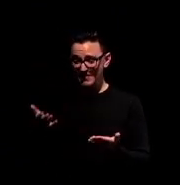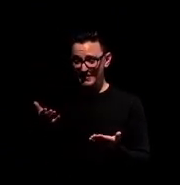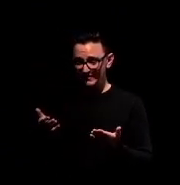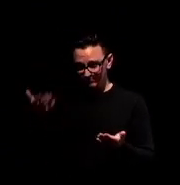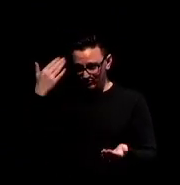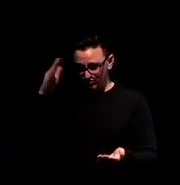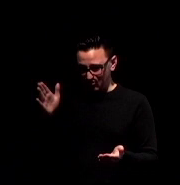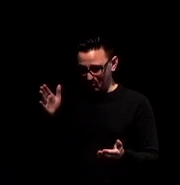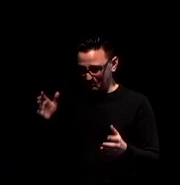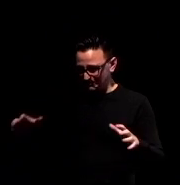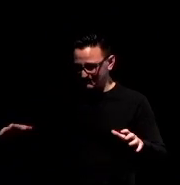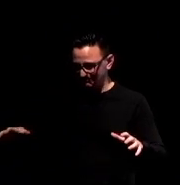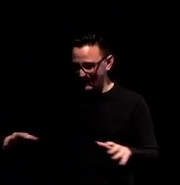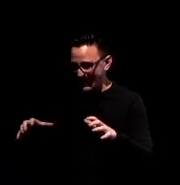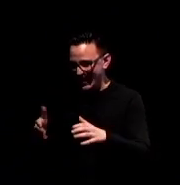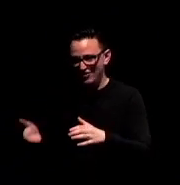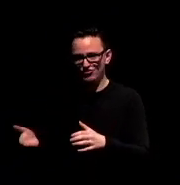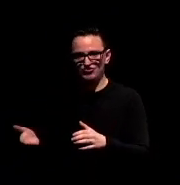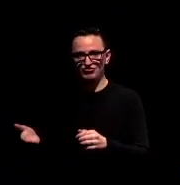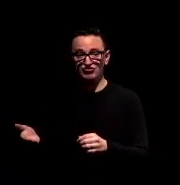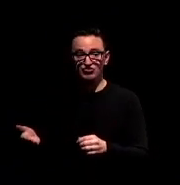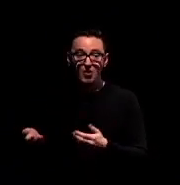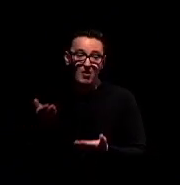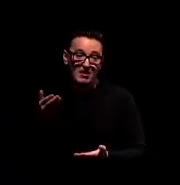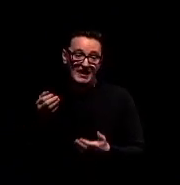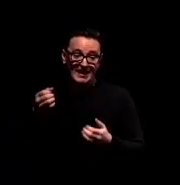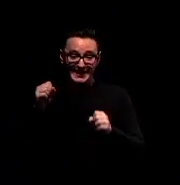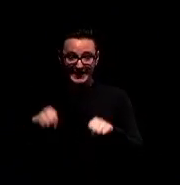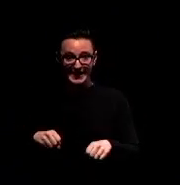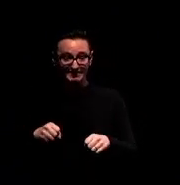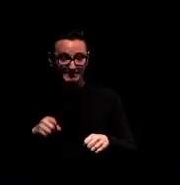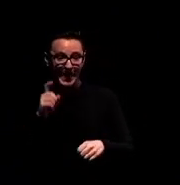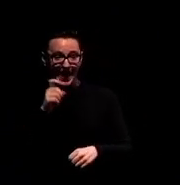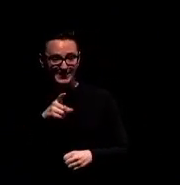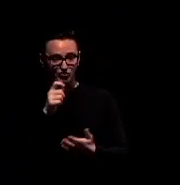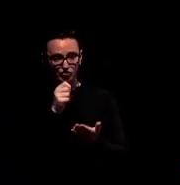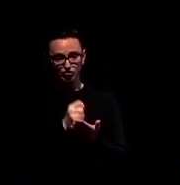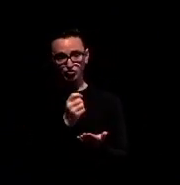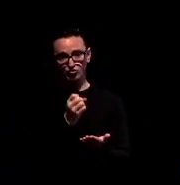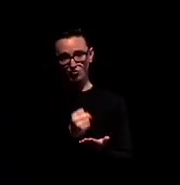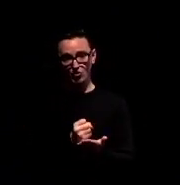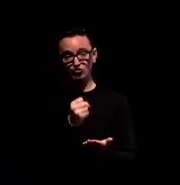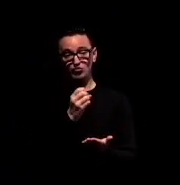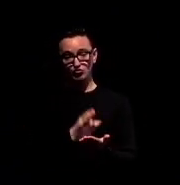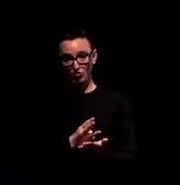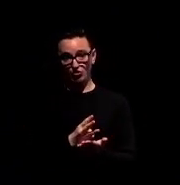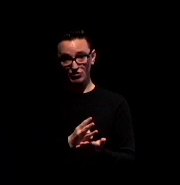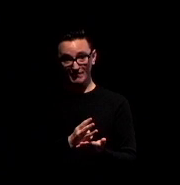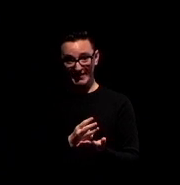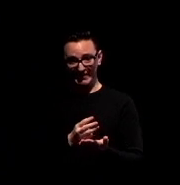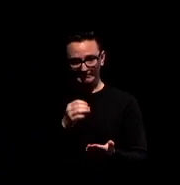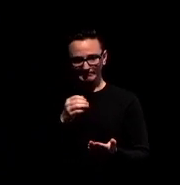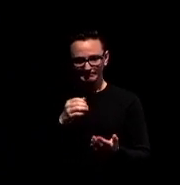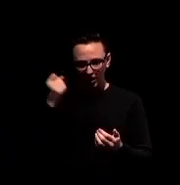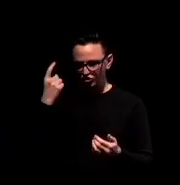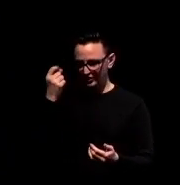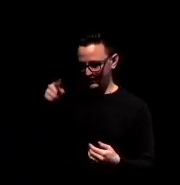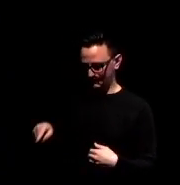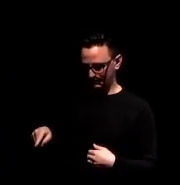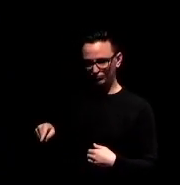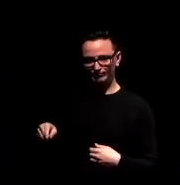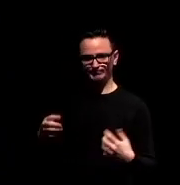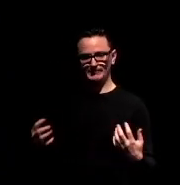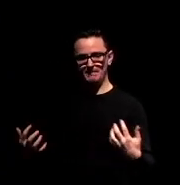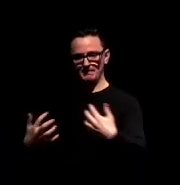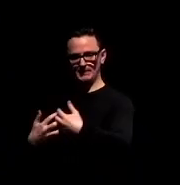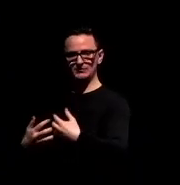a Somali social worker to work with that particular social worker to make sure that we're providing better care for someone. And then we just know we have to increase